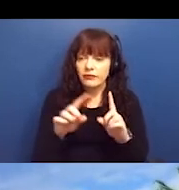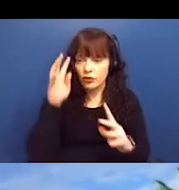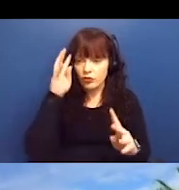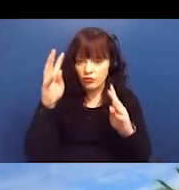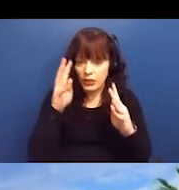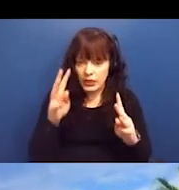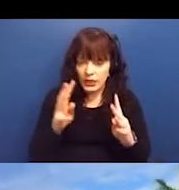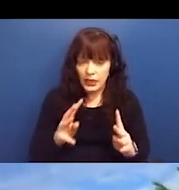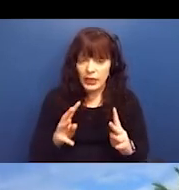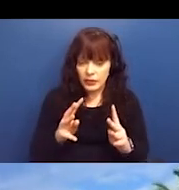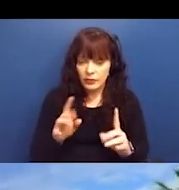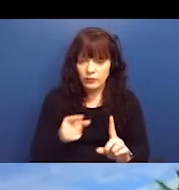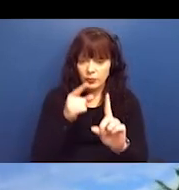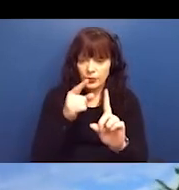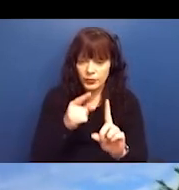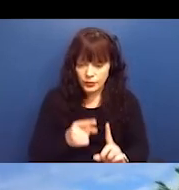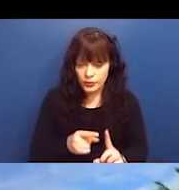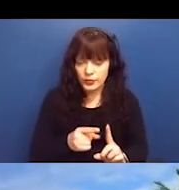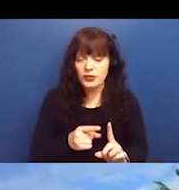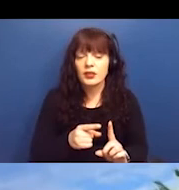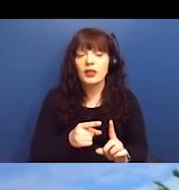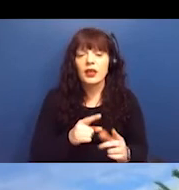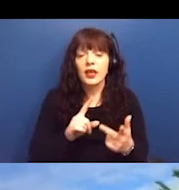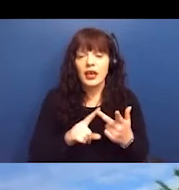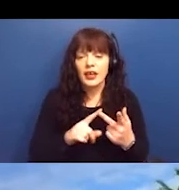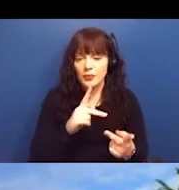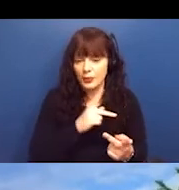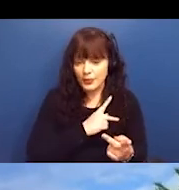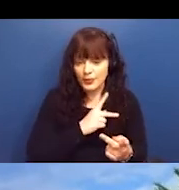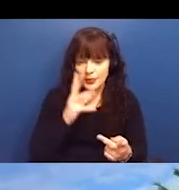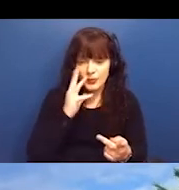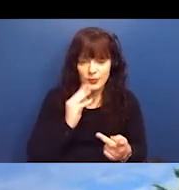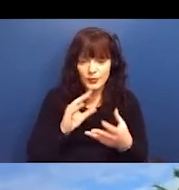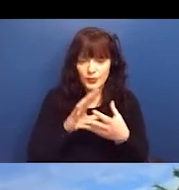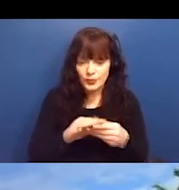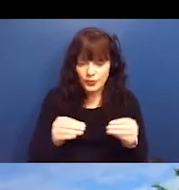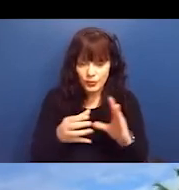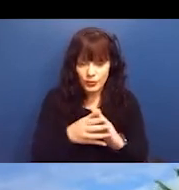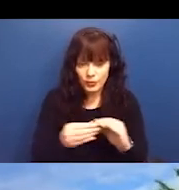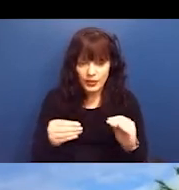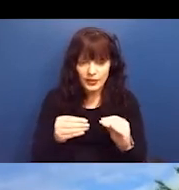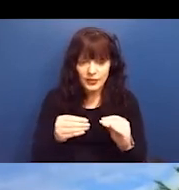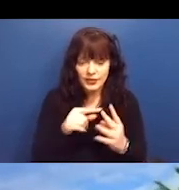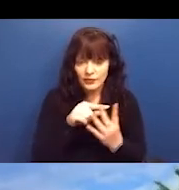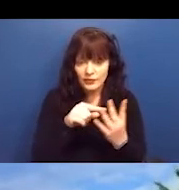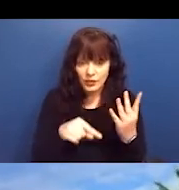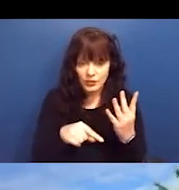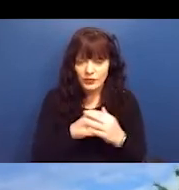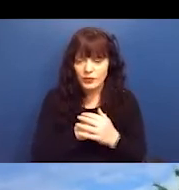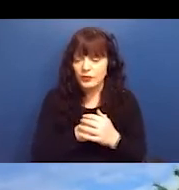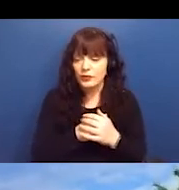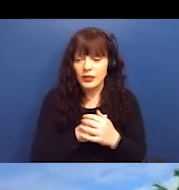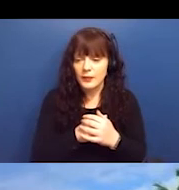And the personal stories across each of your papers that, you know,